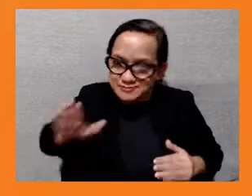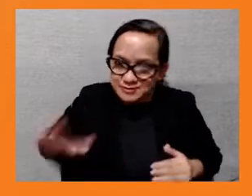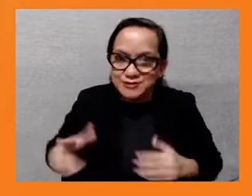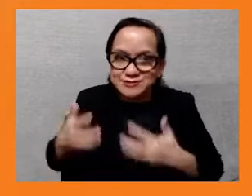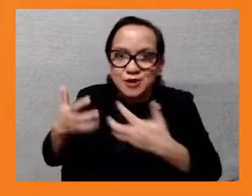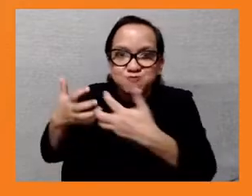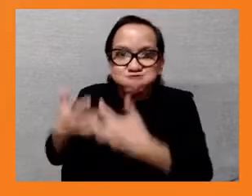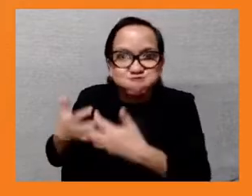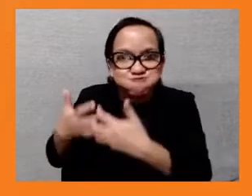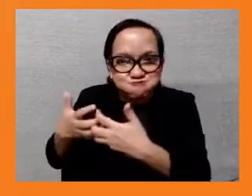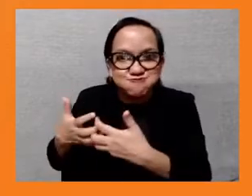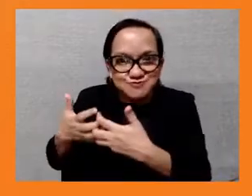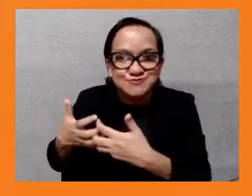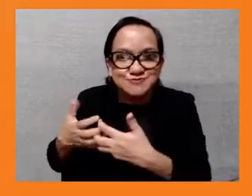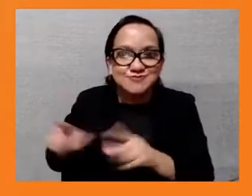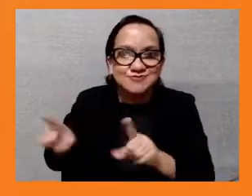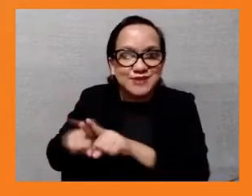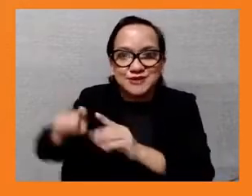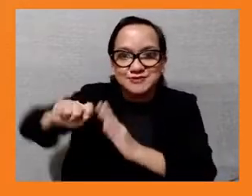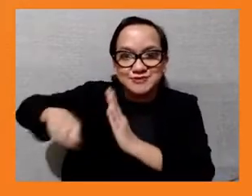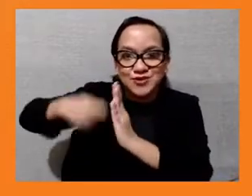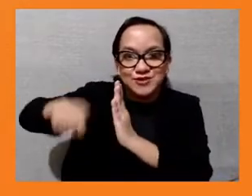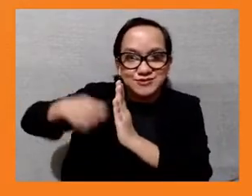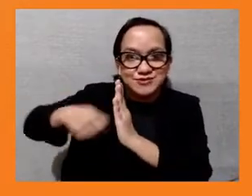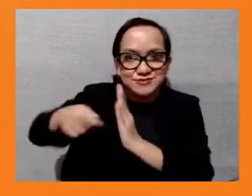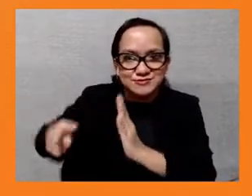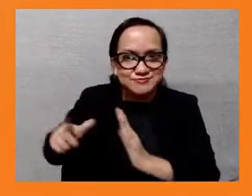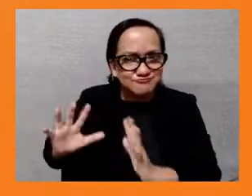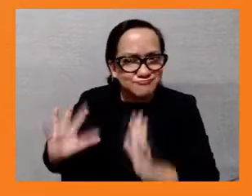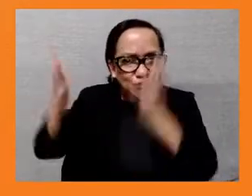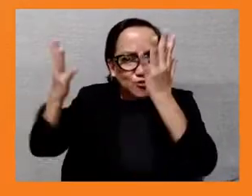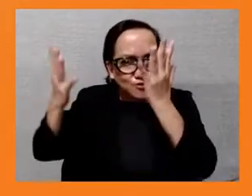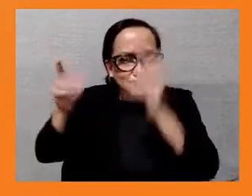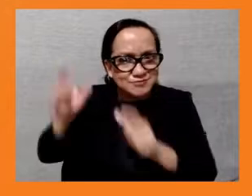We want to make time to address some of those questions.